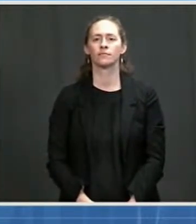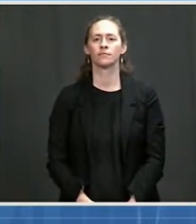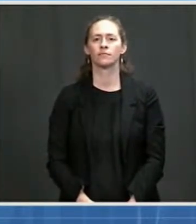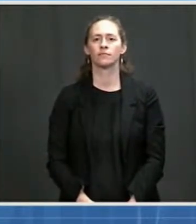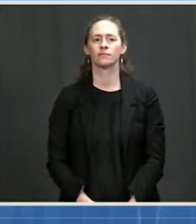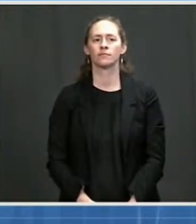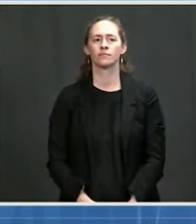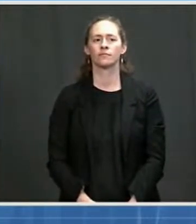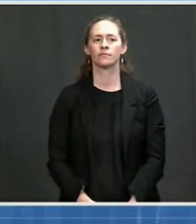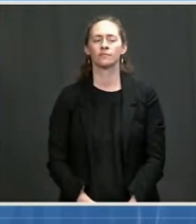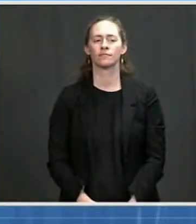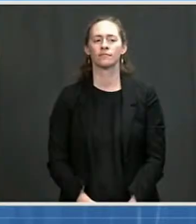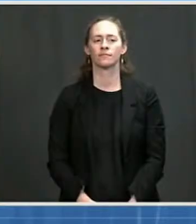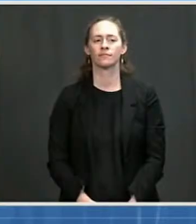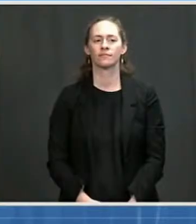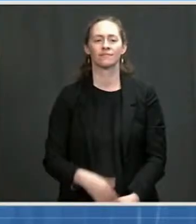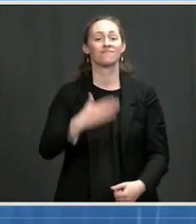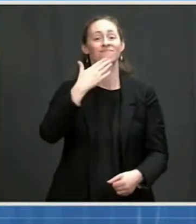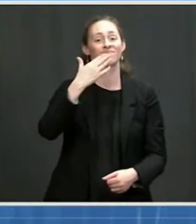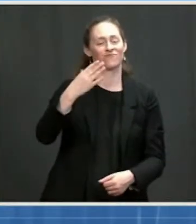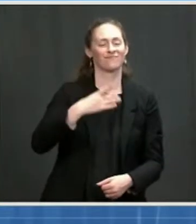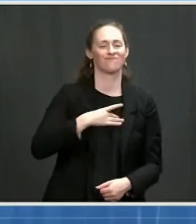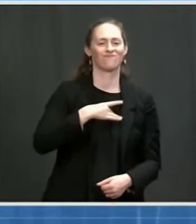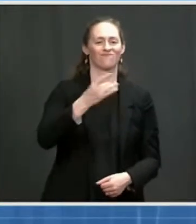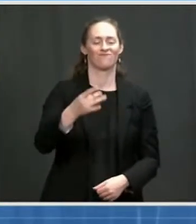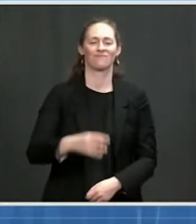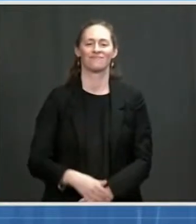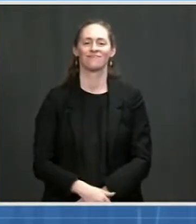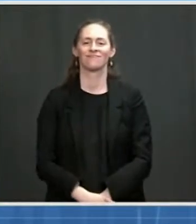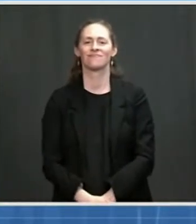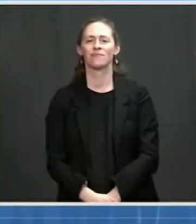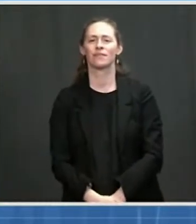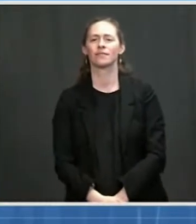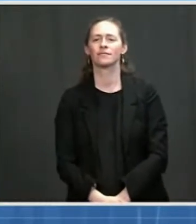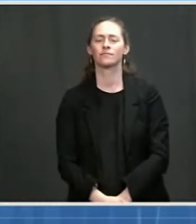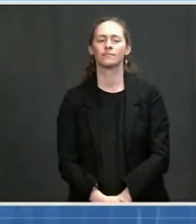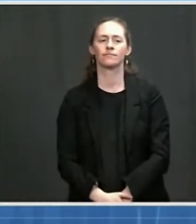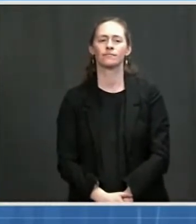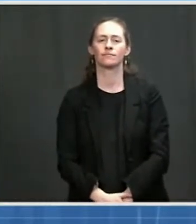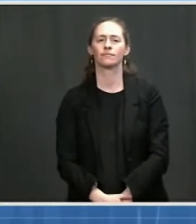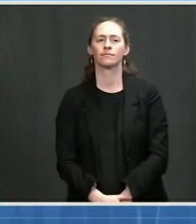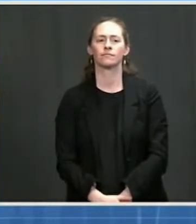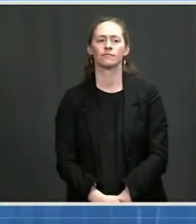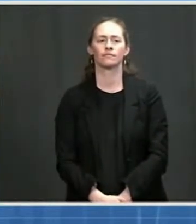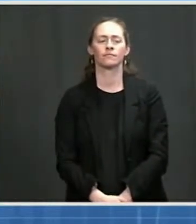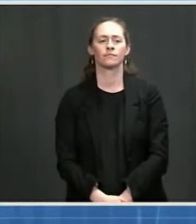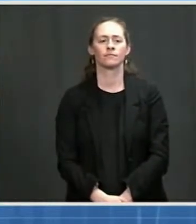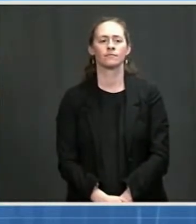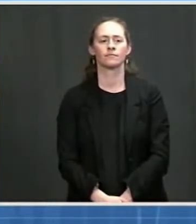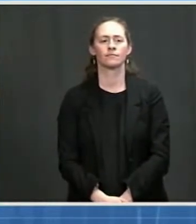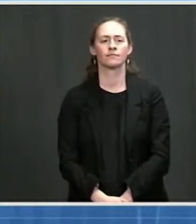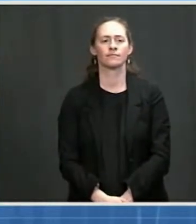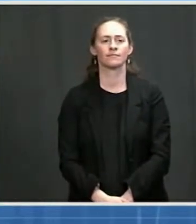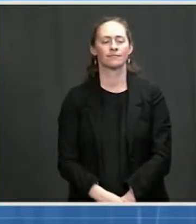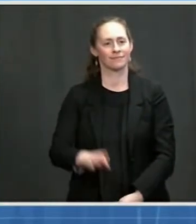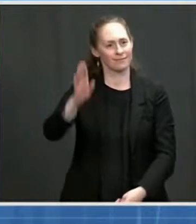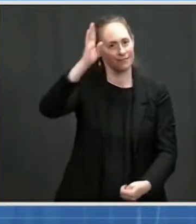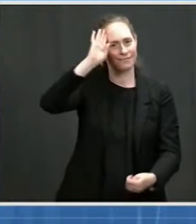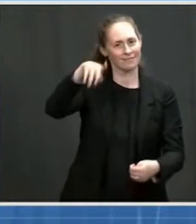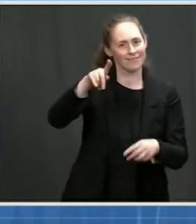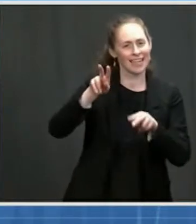Thank you for taking my question. I know that you expressed excitement about this coming Memorial Day